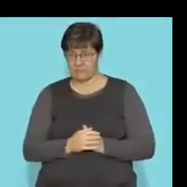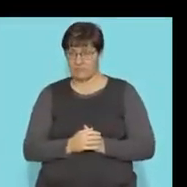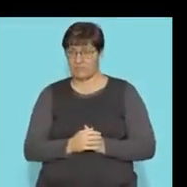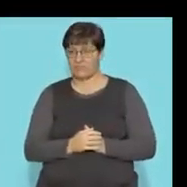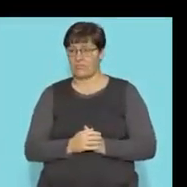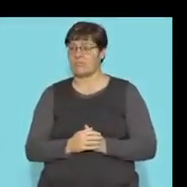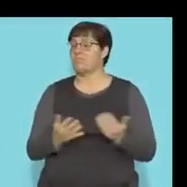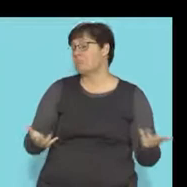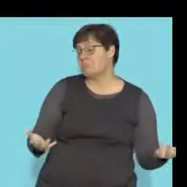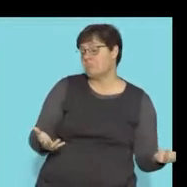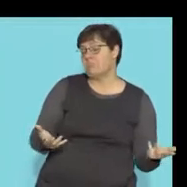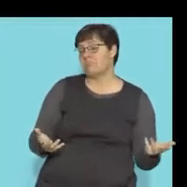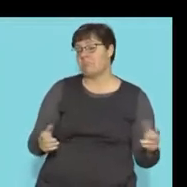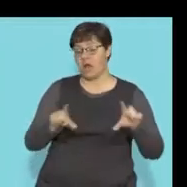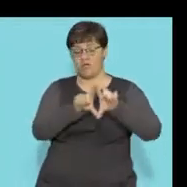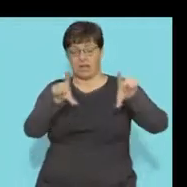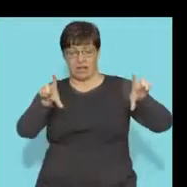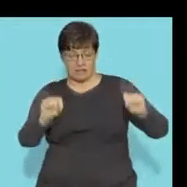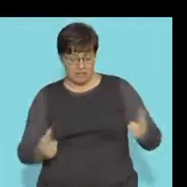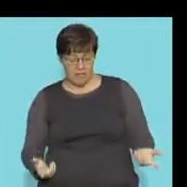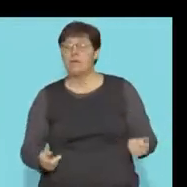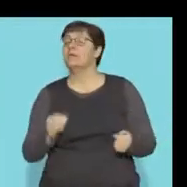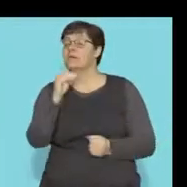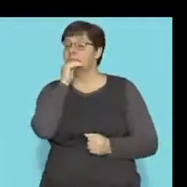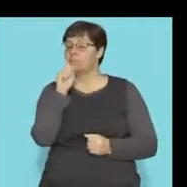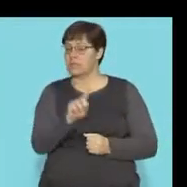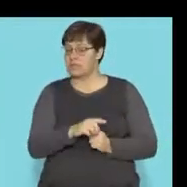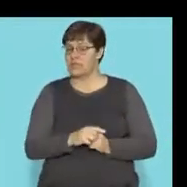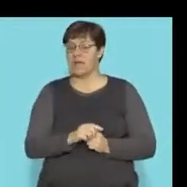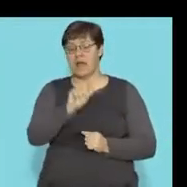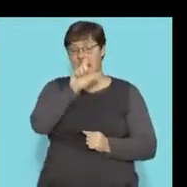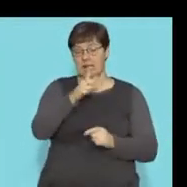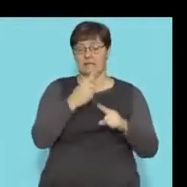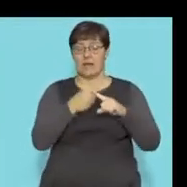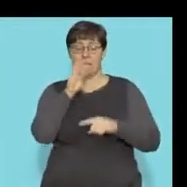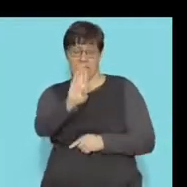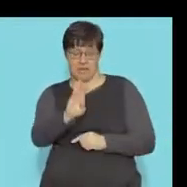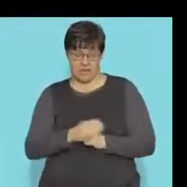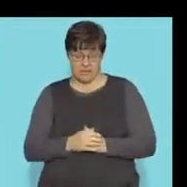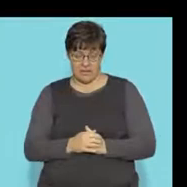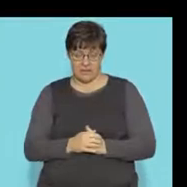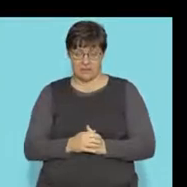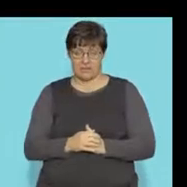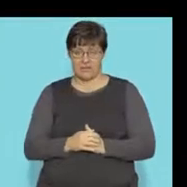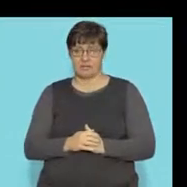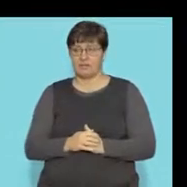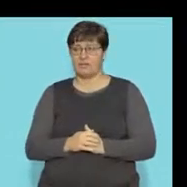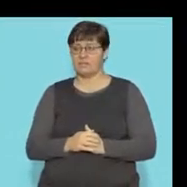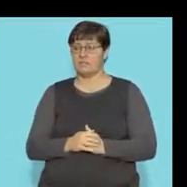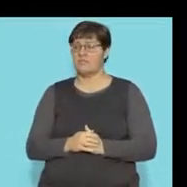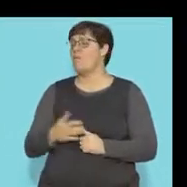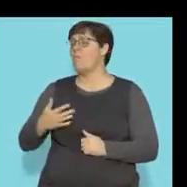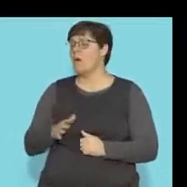And we know that if it is a rectangle, it's going to be length times breadth. But something that I do